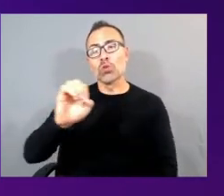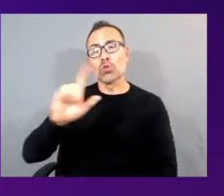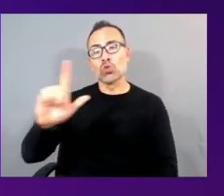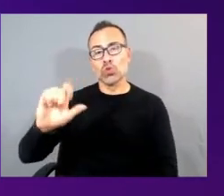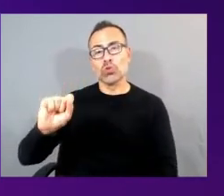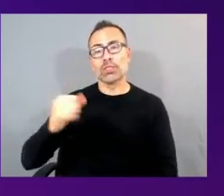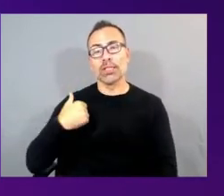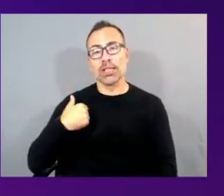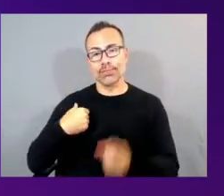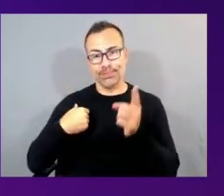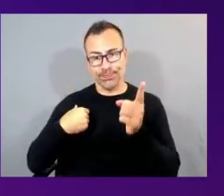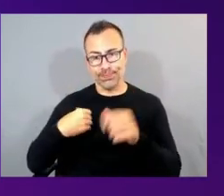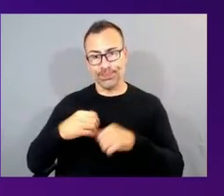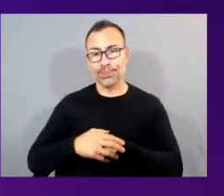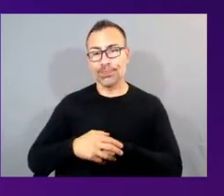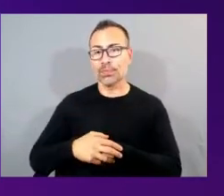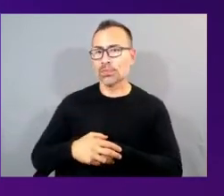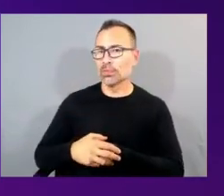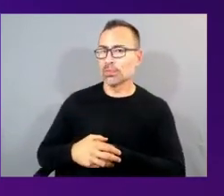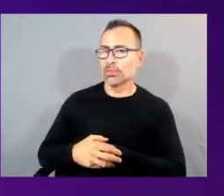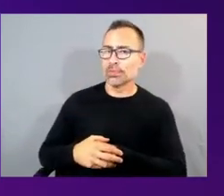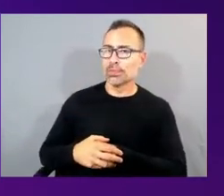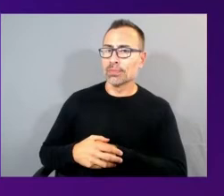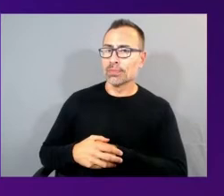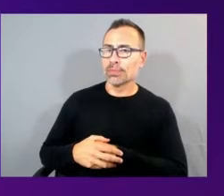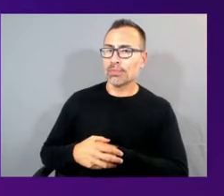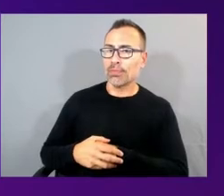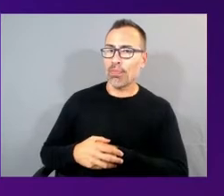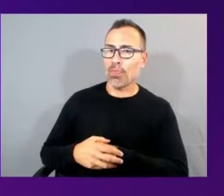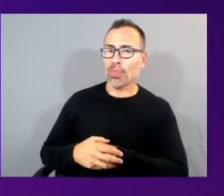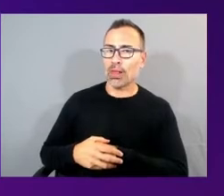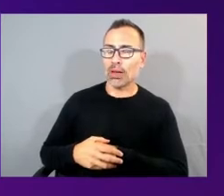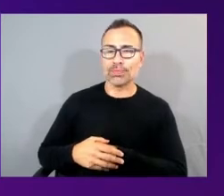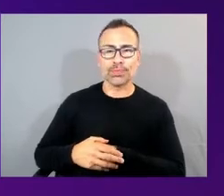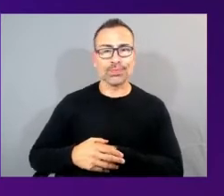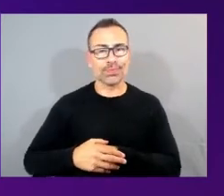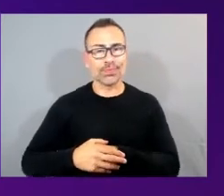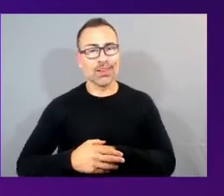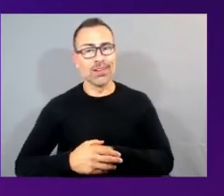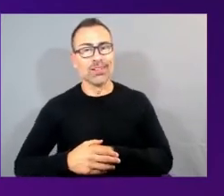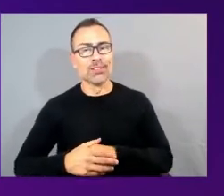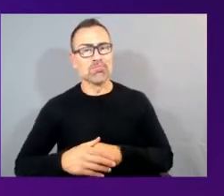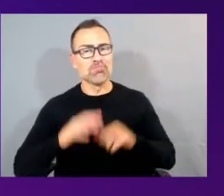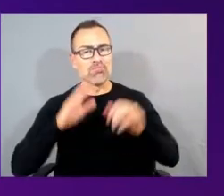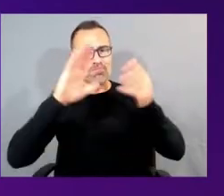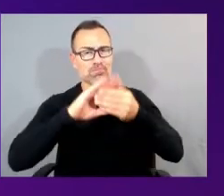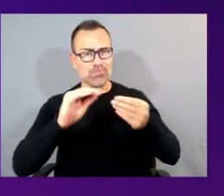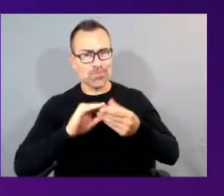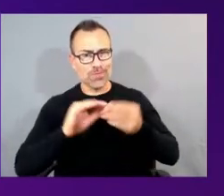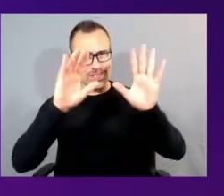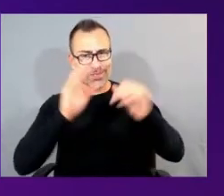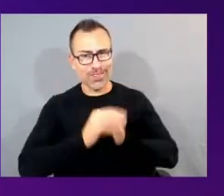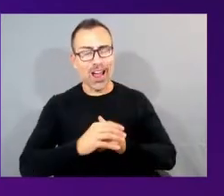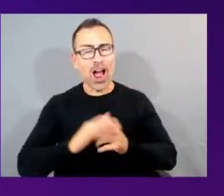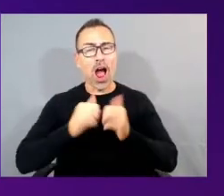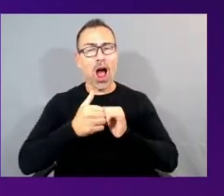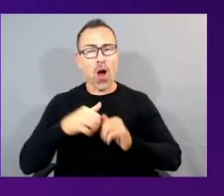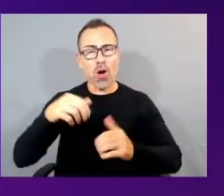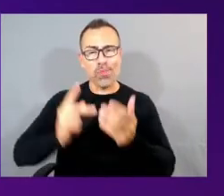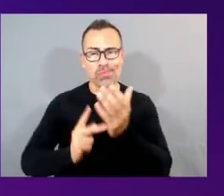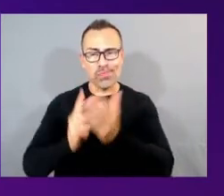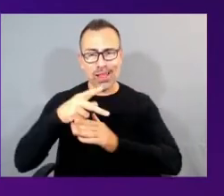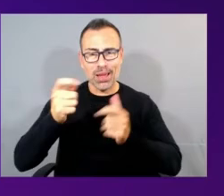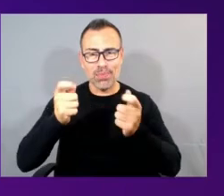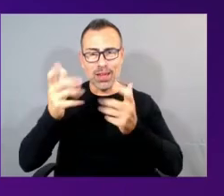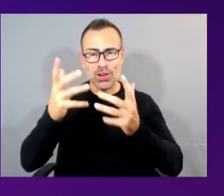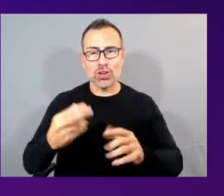That's a great story that how a plant manager can use Sitewise Monitor to quickly visualize the dashboard.